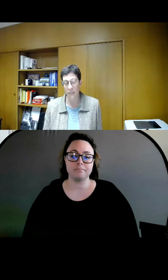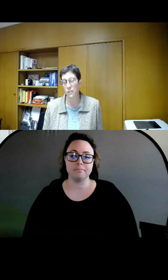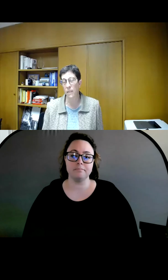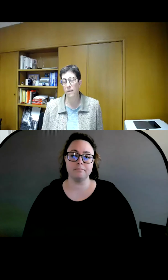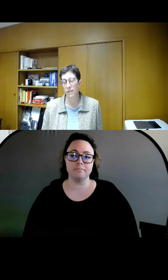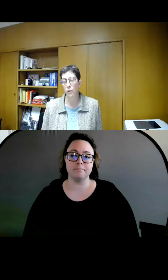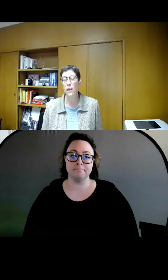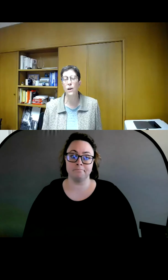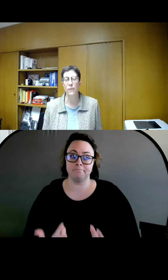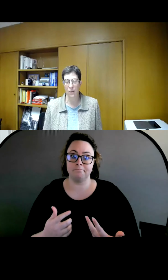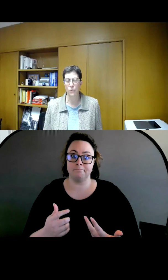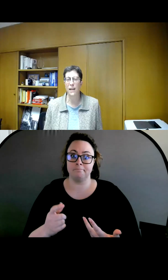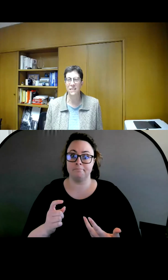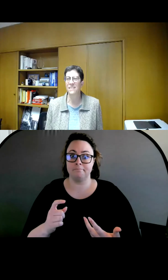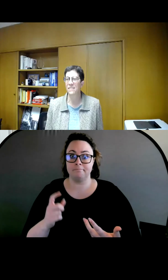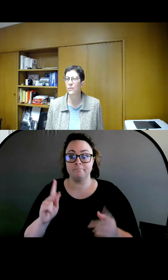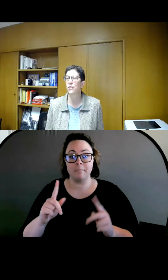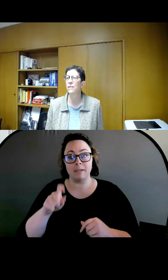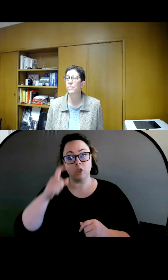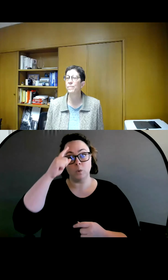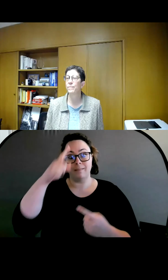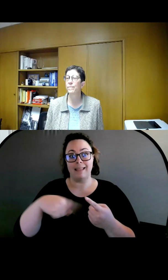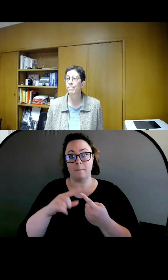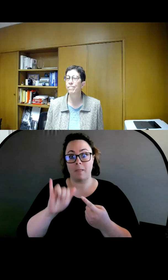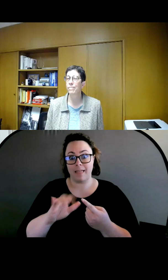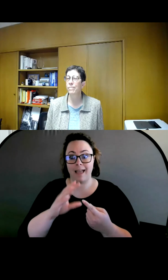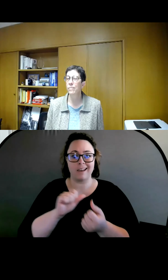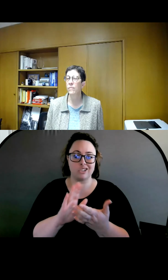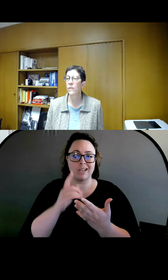it needs to be thought of and addressed for sure.